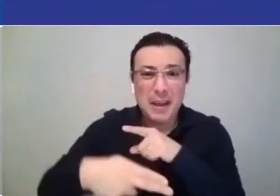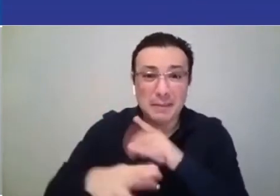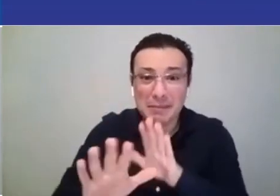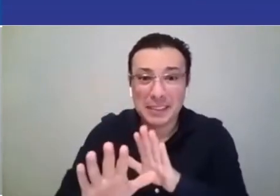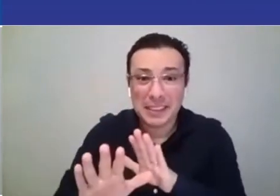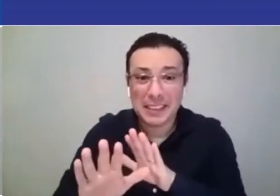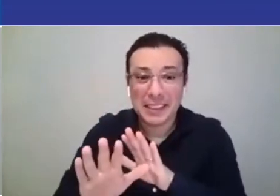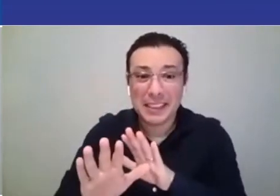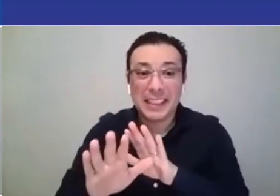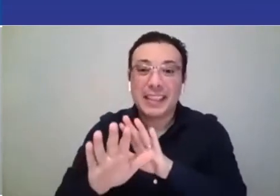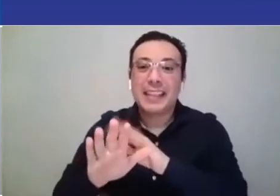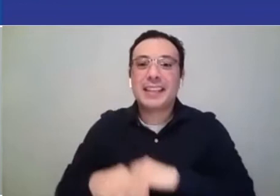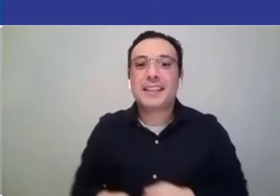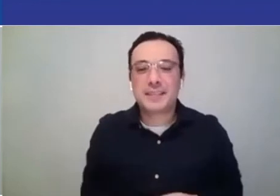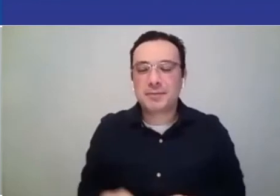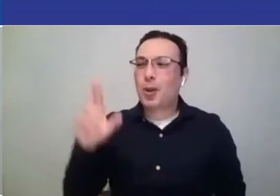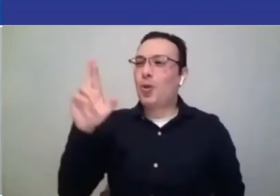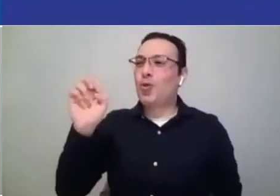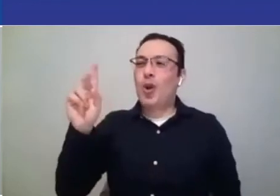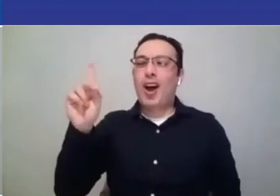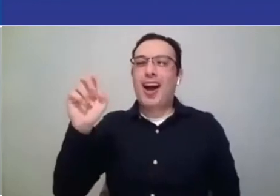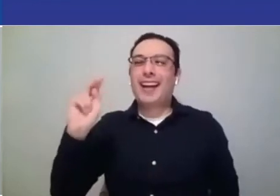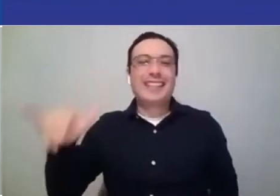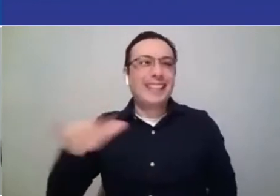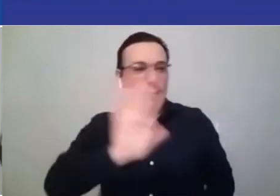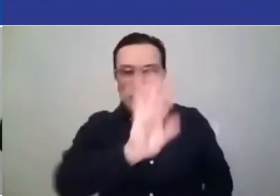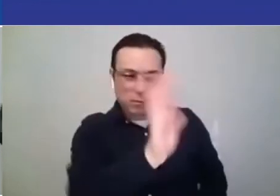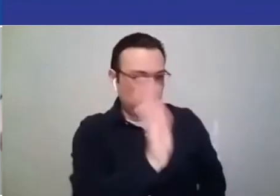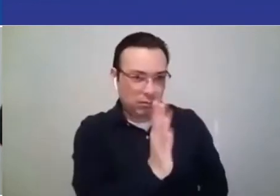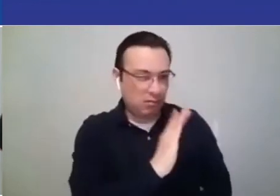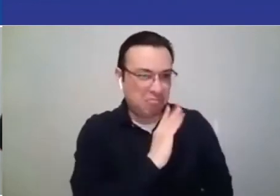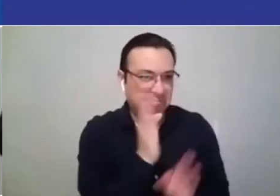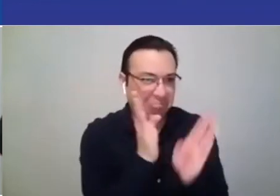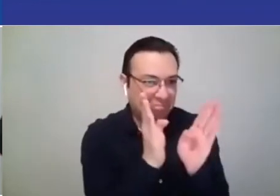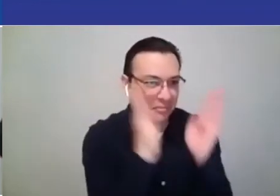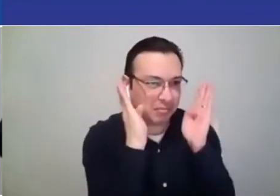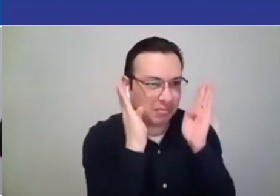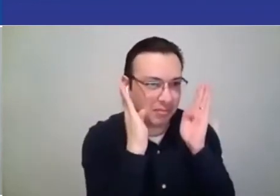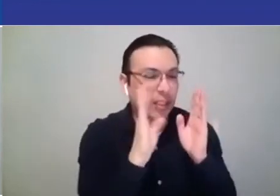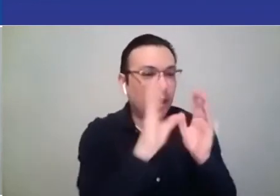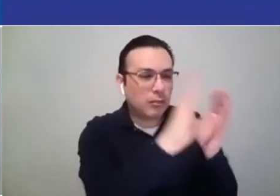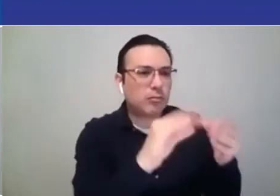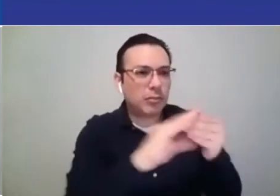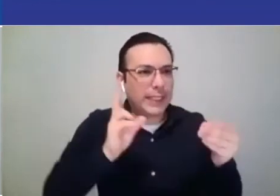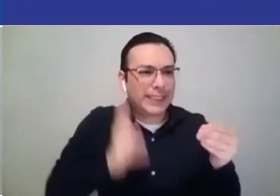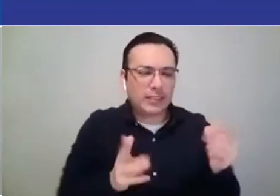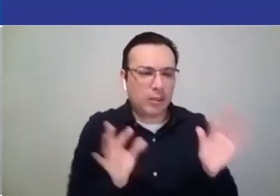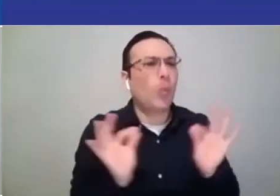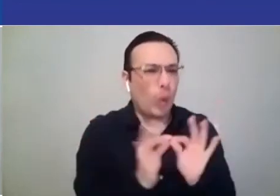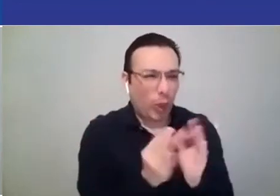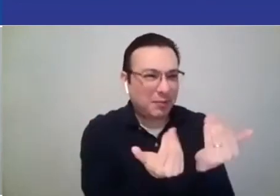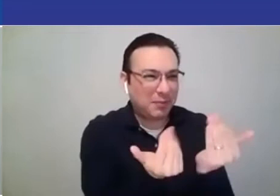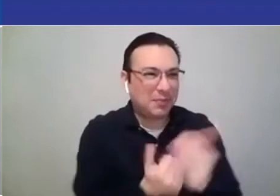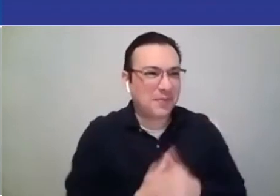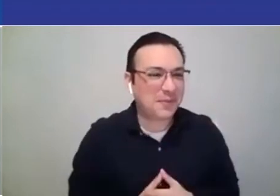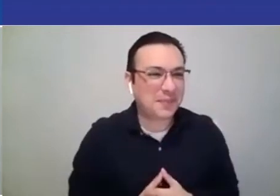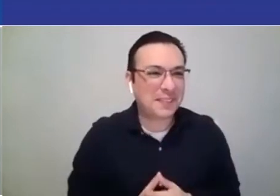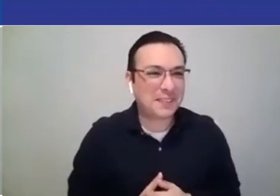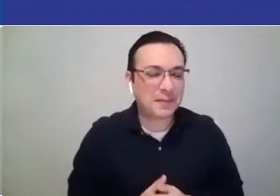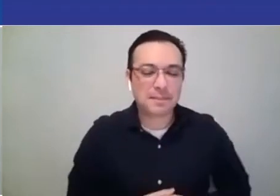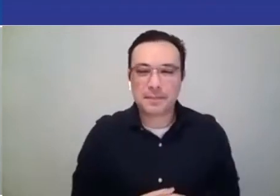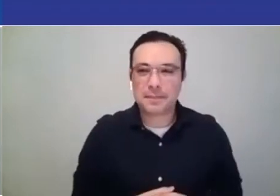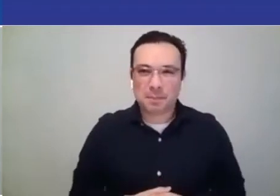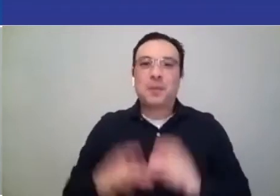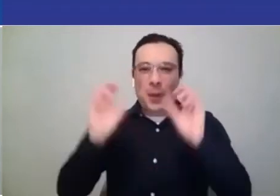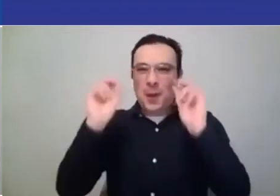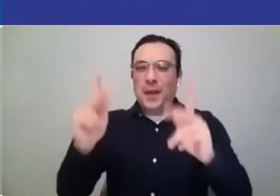long. Also, I'm almost done. We are riveted. All of us are riveted to what you're saying, and this is important history. It's